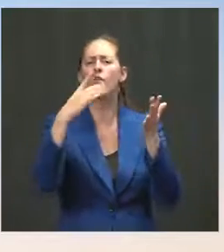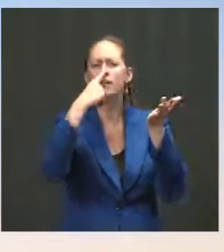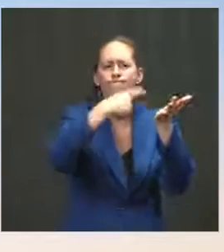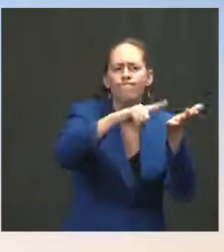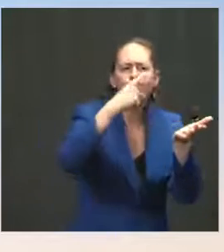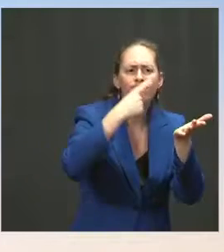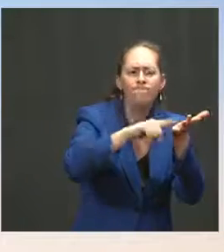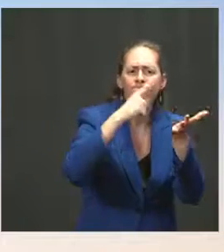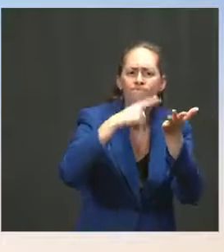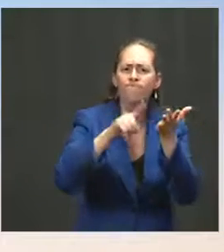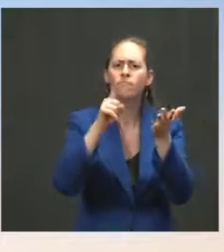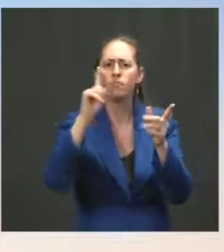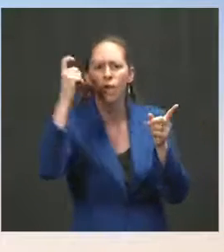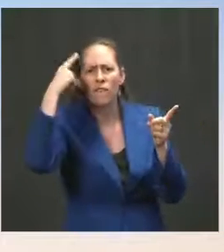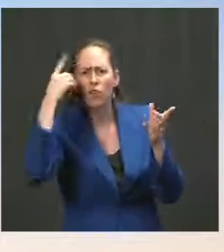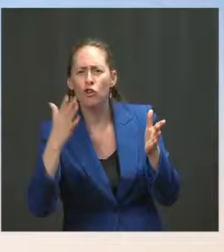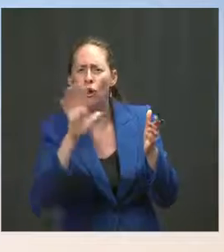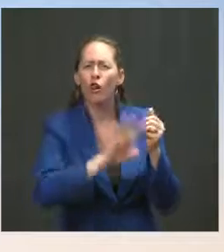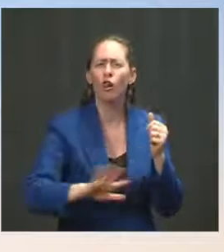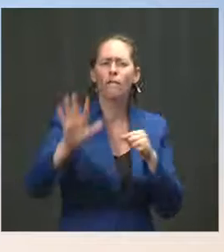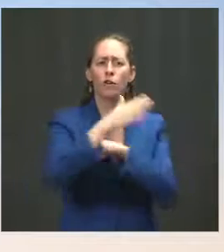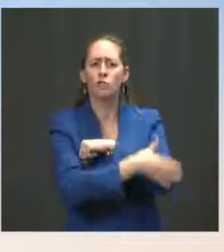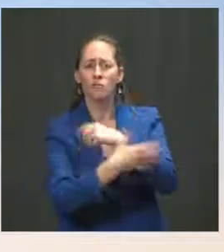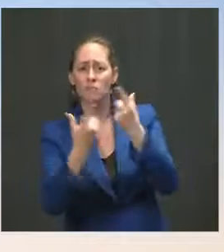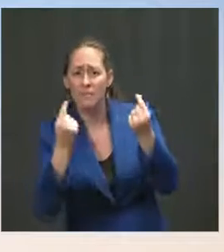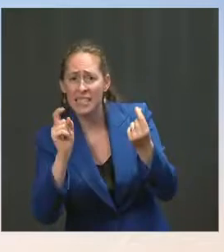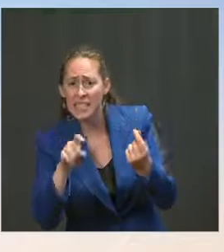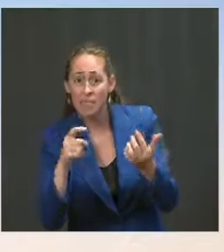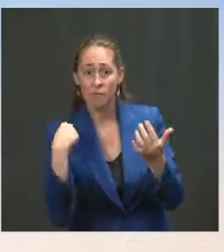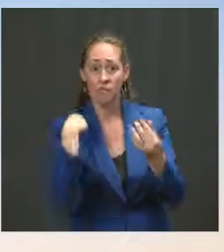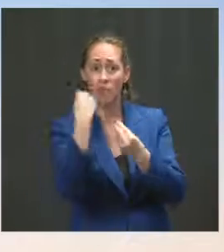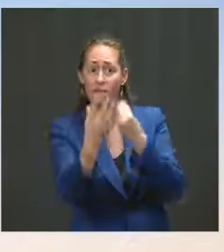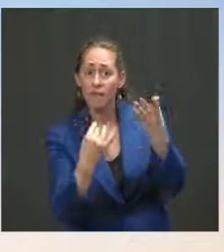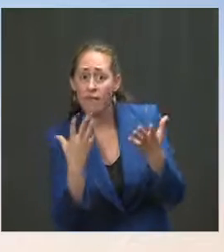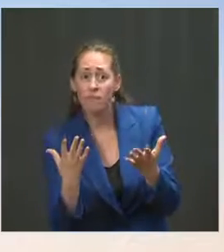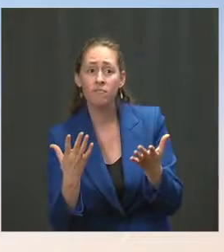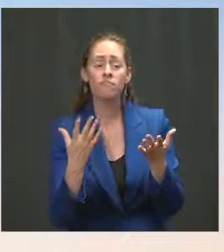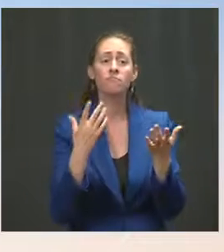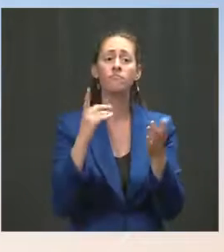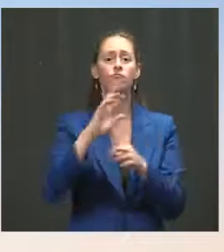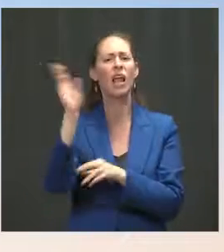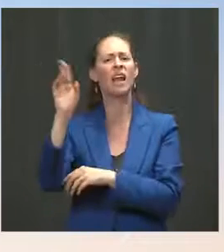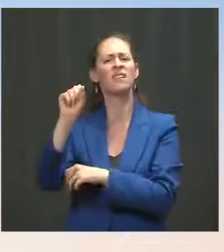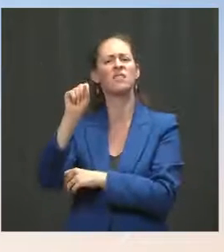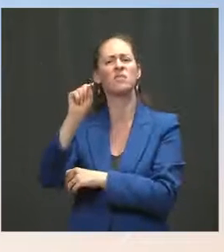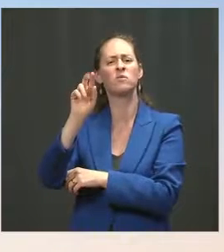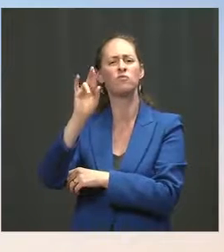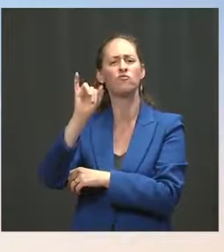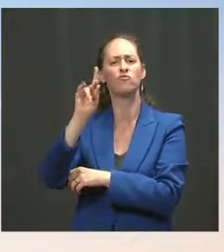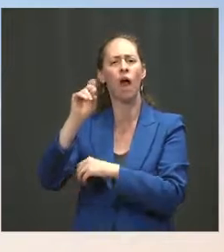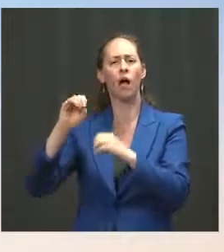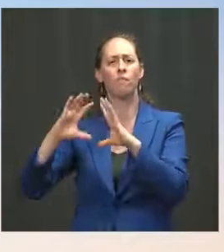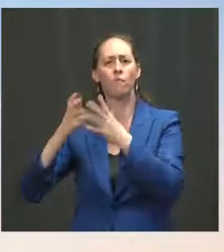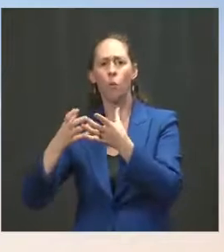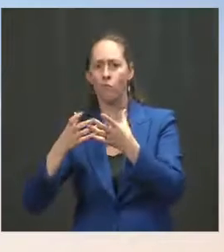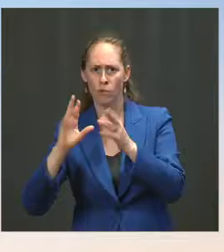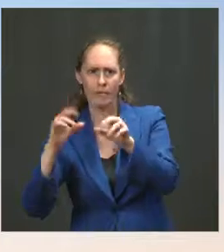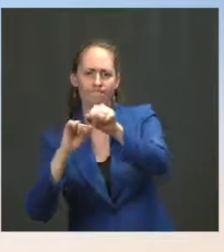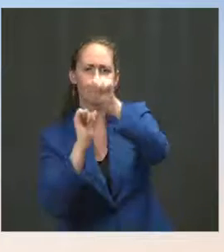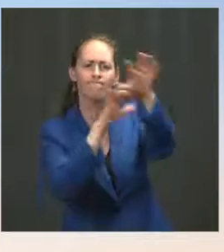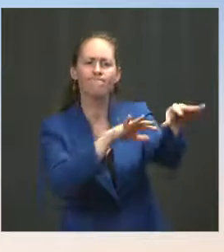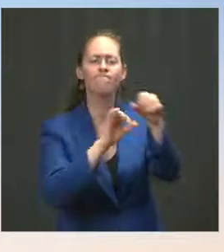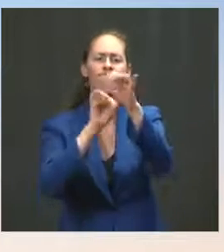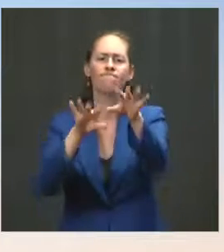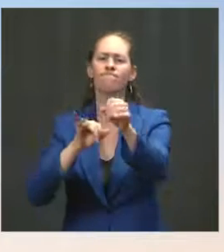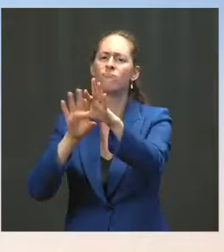offered assistance, federal assistance, strike forces. Every state needs something different. And states that have higher rates